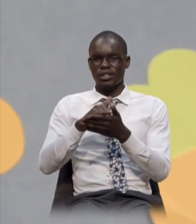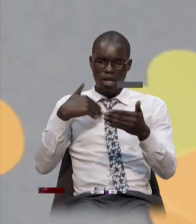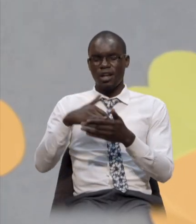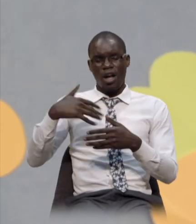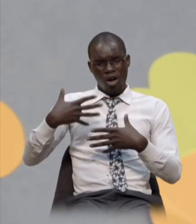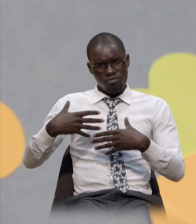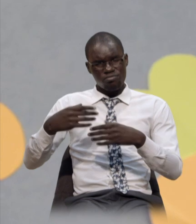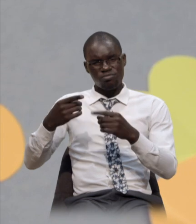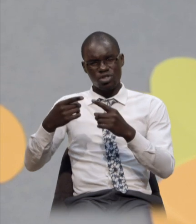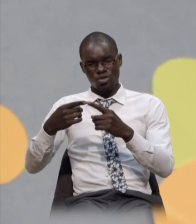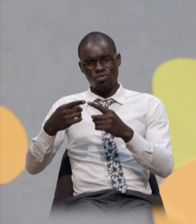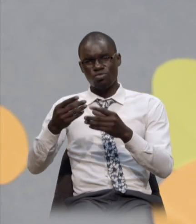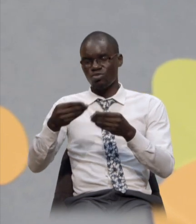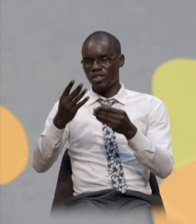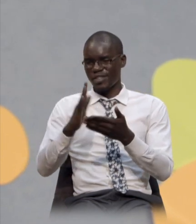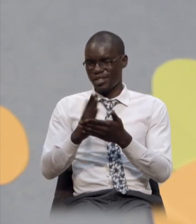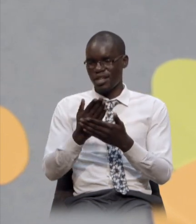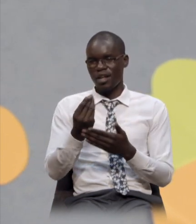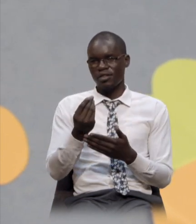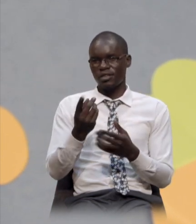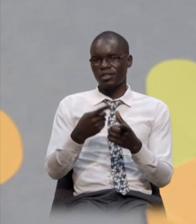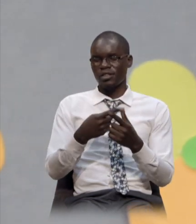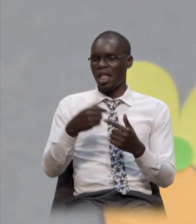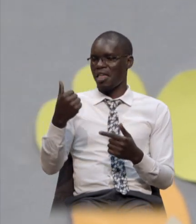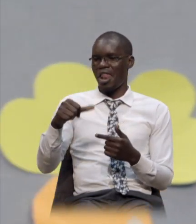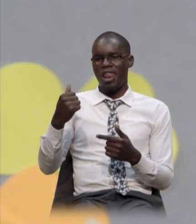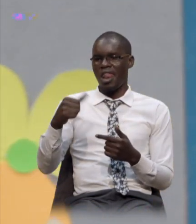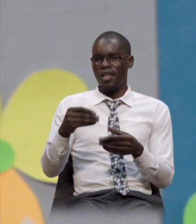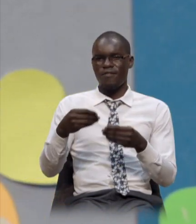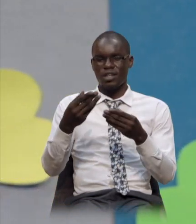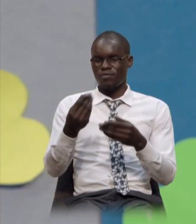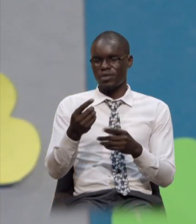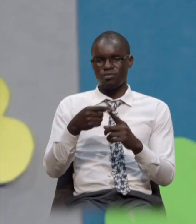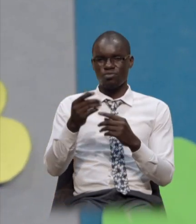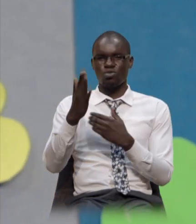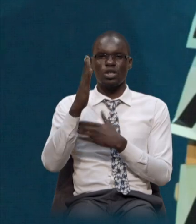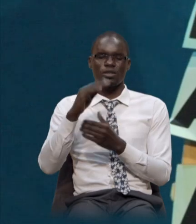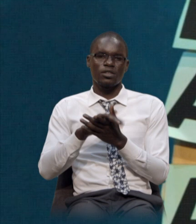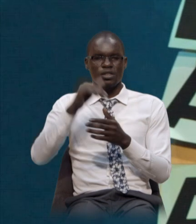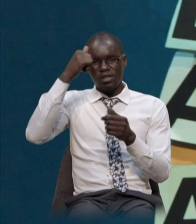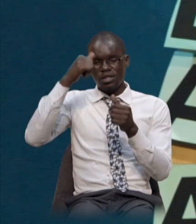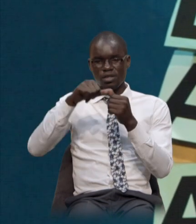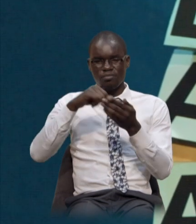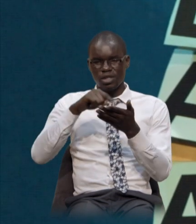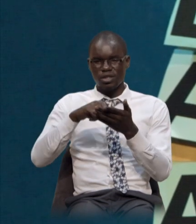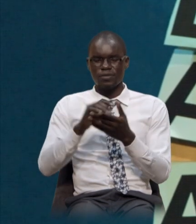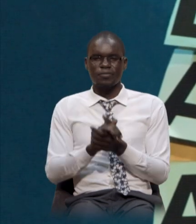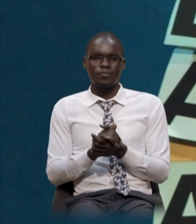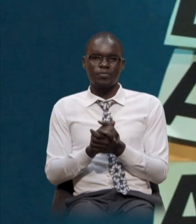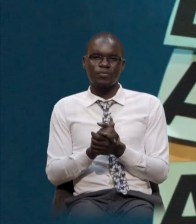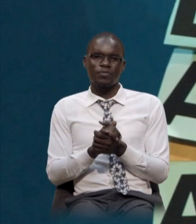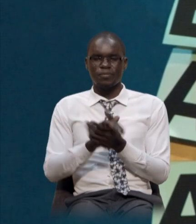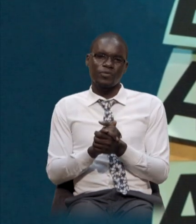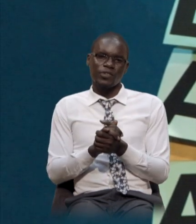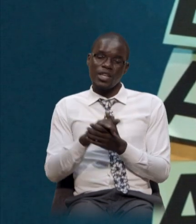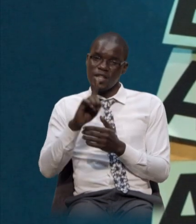were going to give some money and then they never gave the money to God. Remember this. This is just